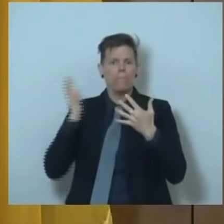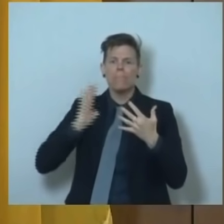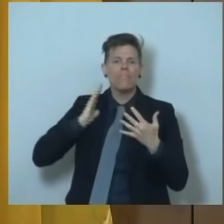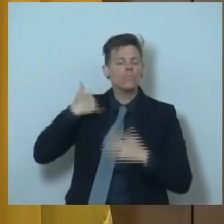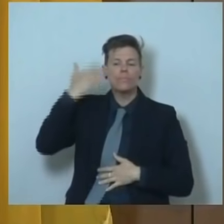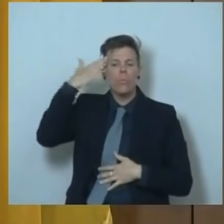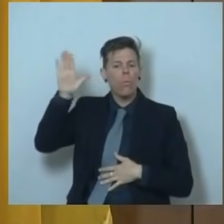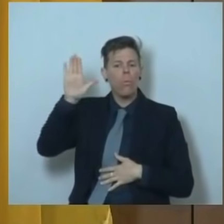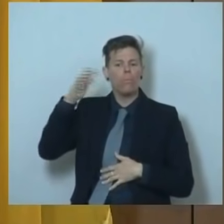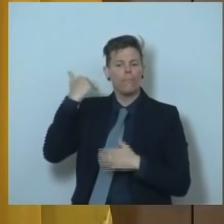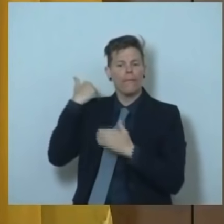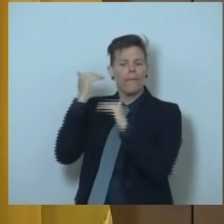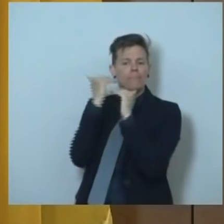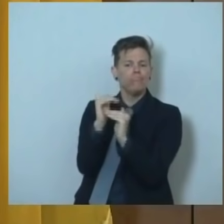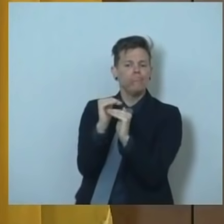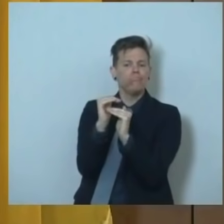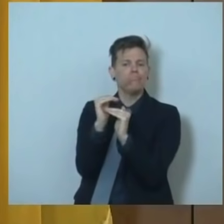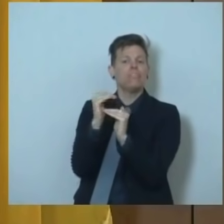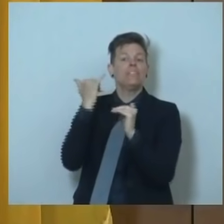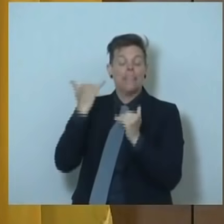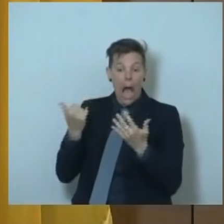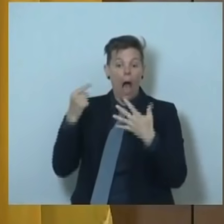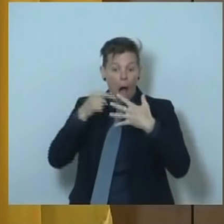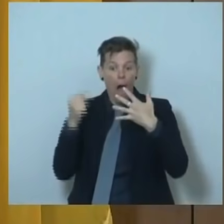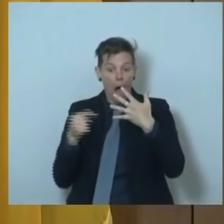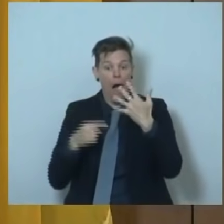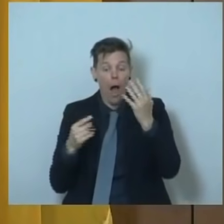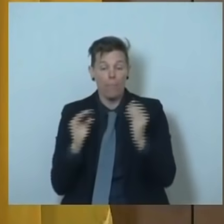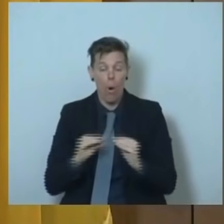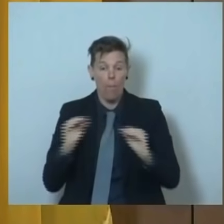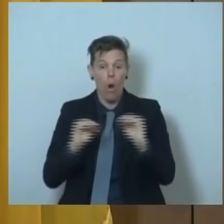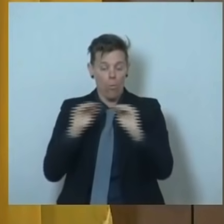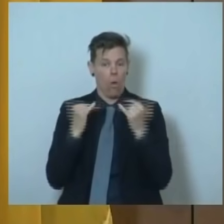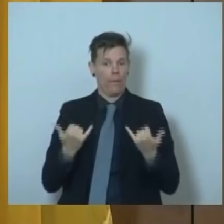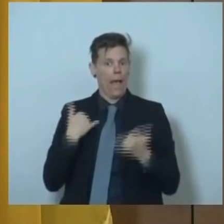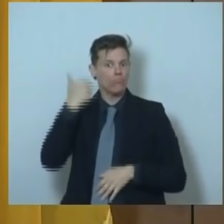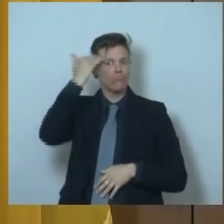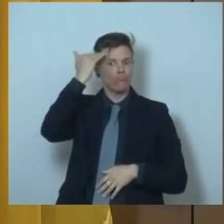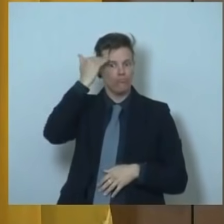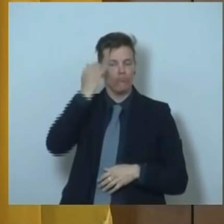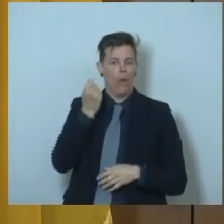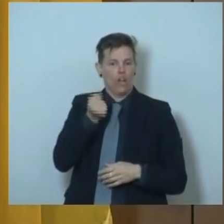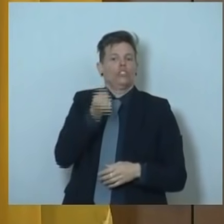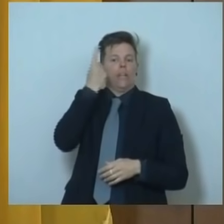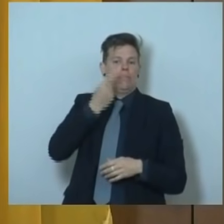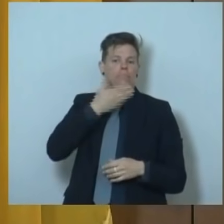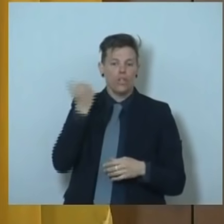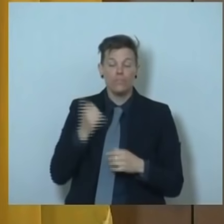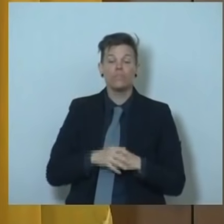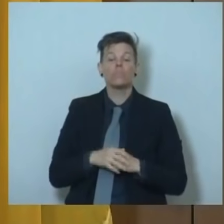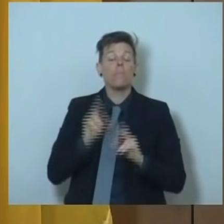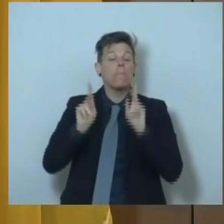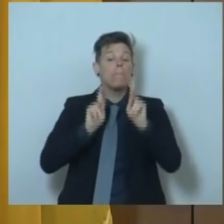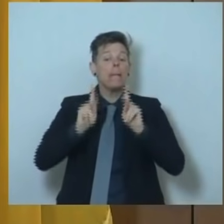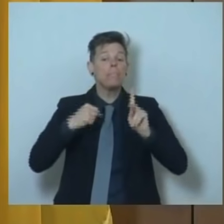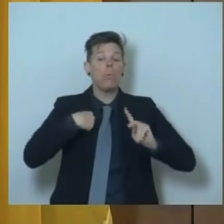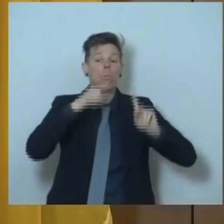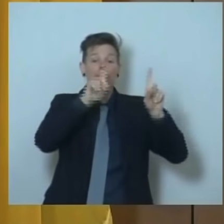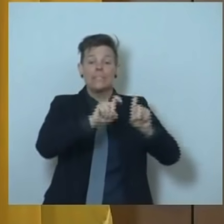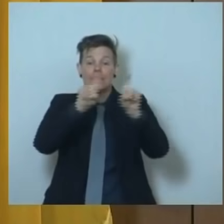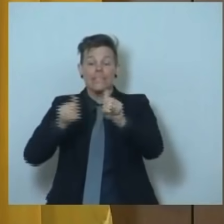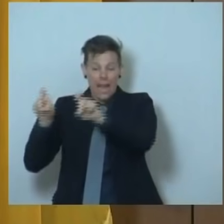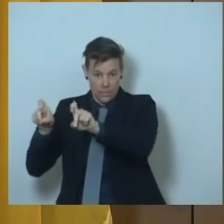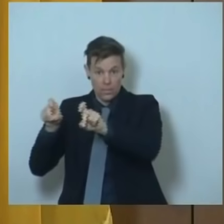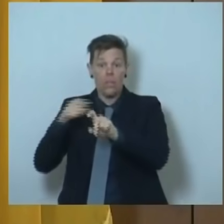this virus? What we know is that the vast majority of individuals that we are testing who are now COVID-19